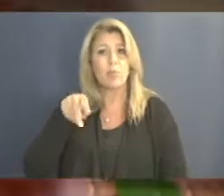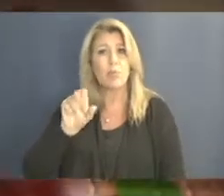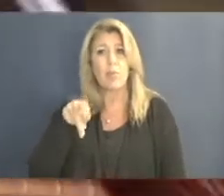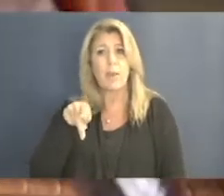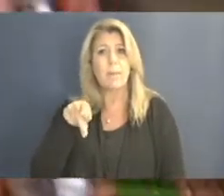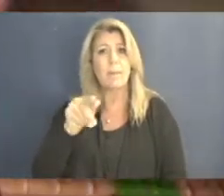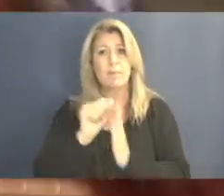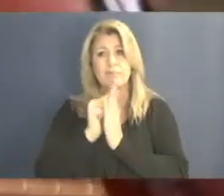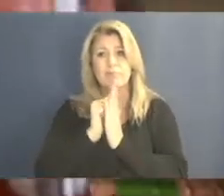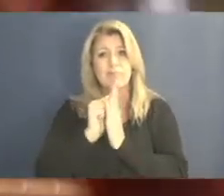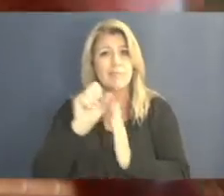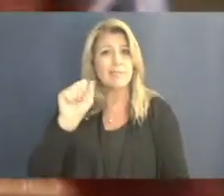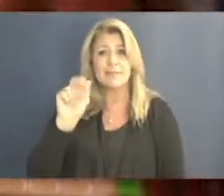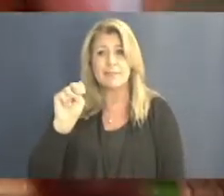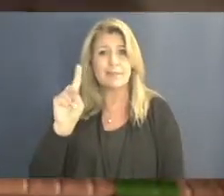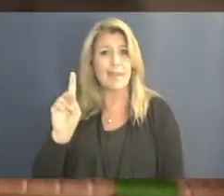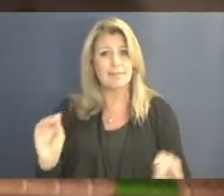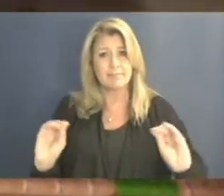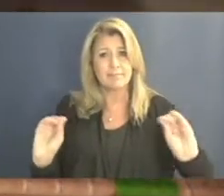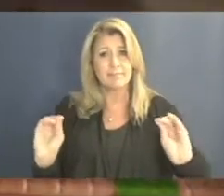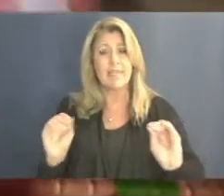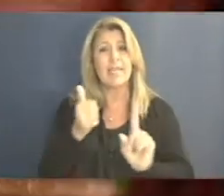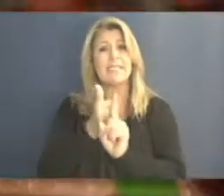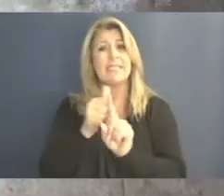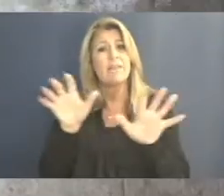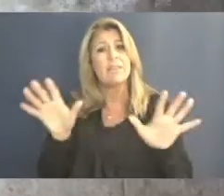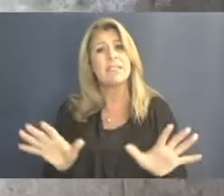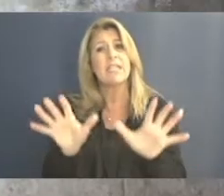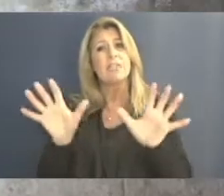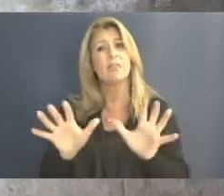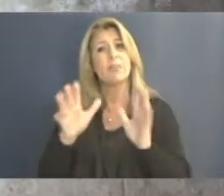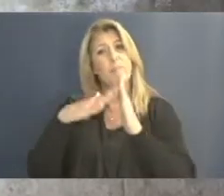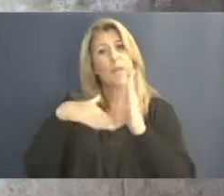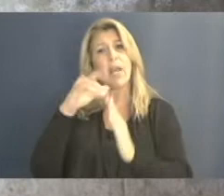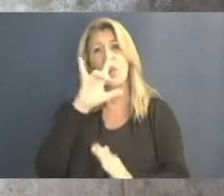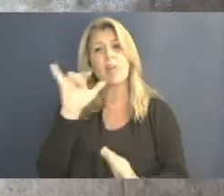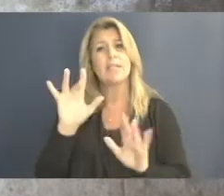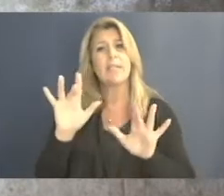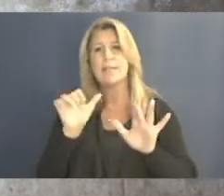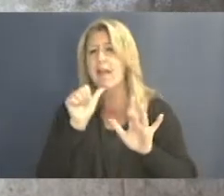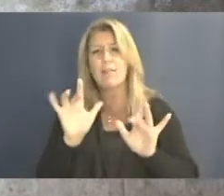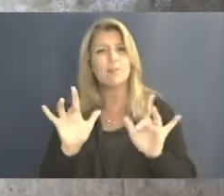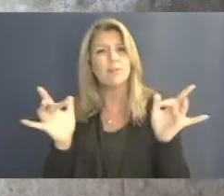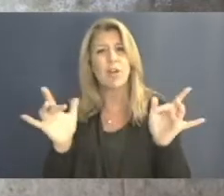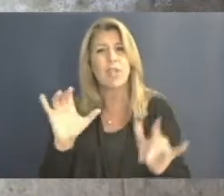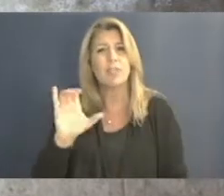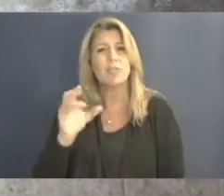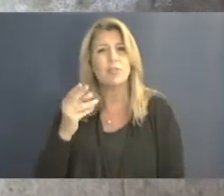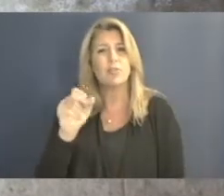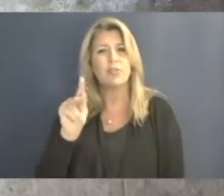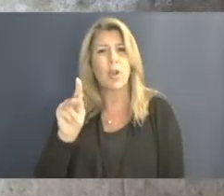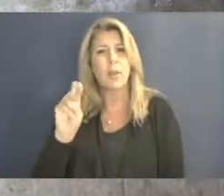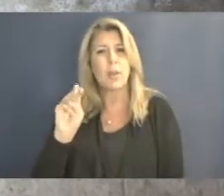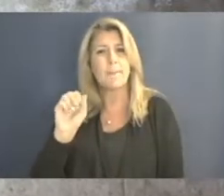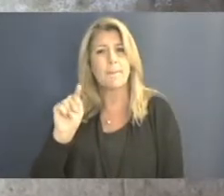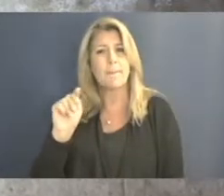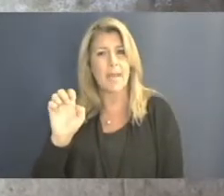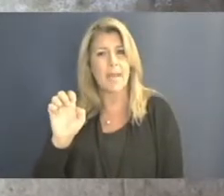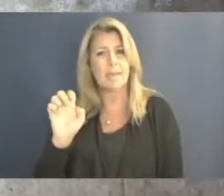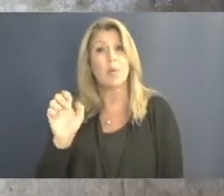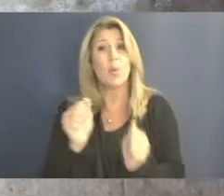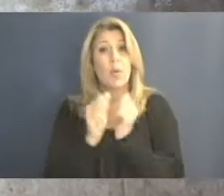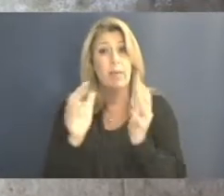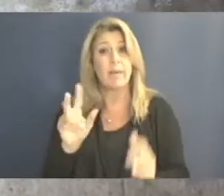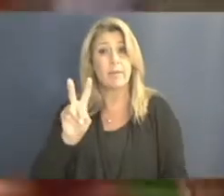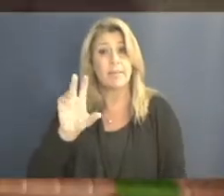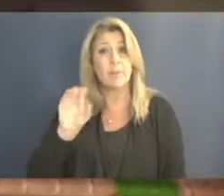priming. Chalk paint is decorative paint with chalky matte appearance. Besides being VOC-free, chalk paint